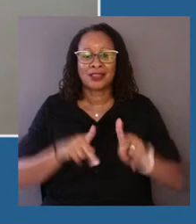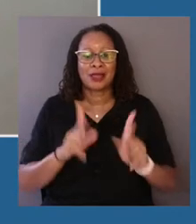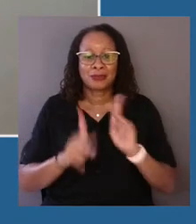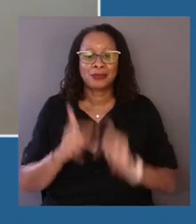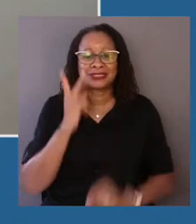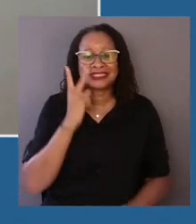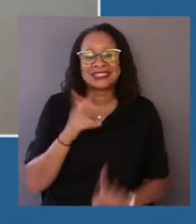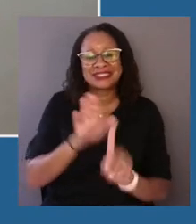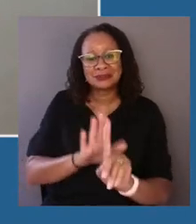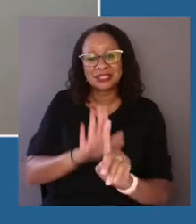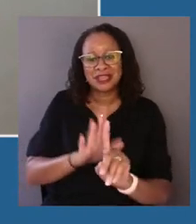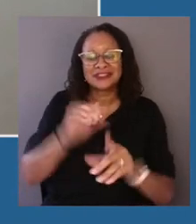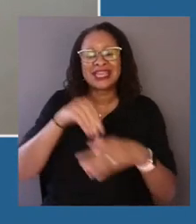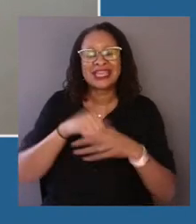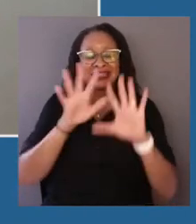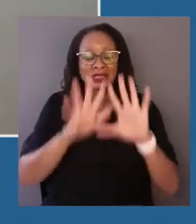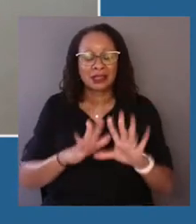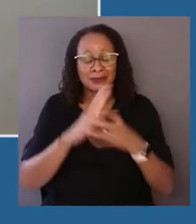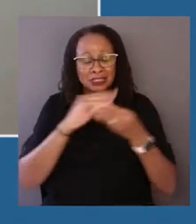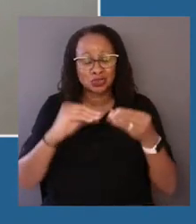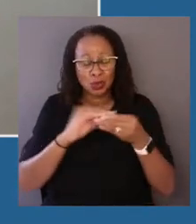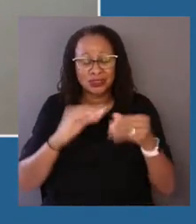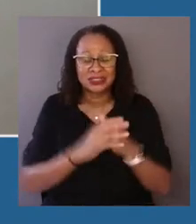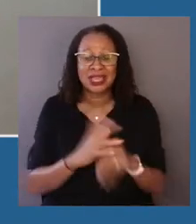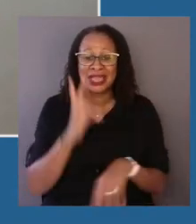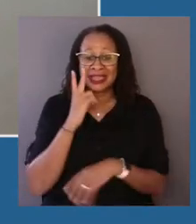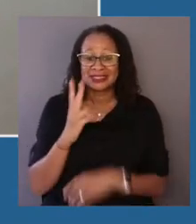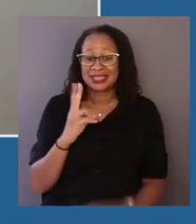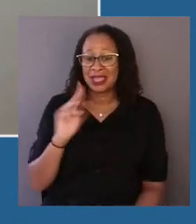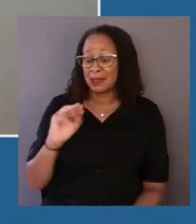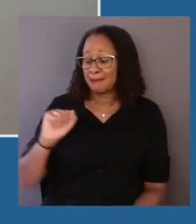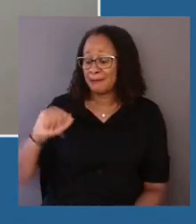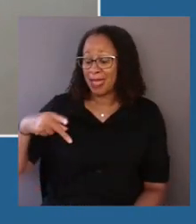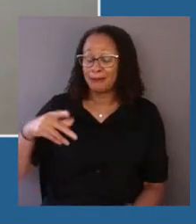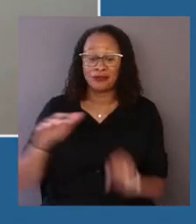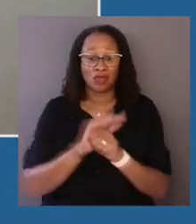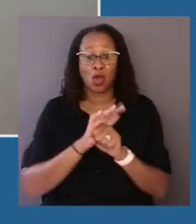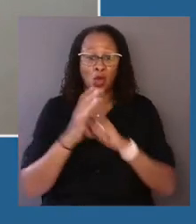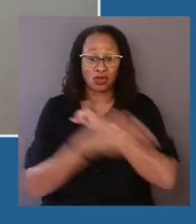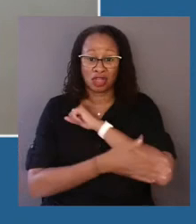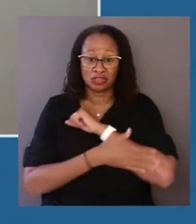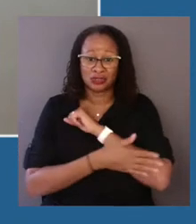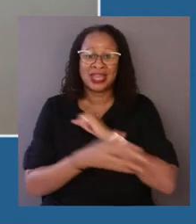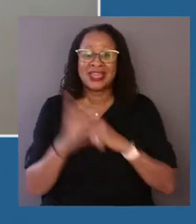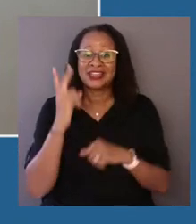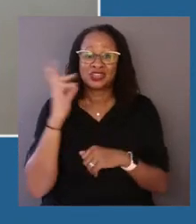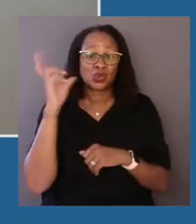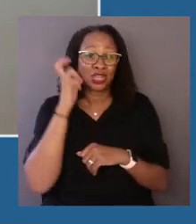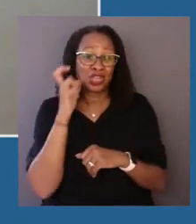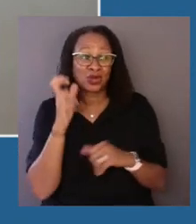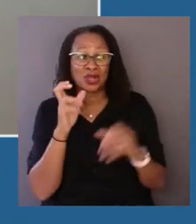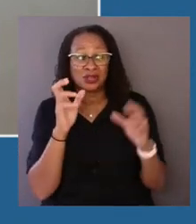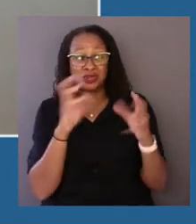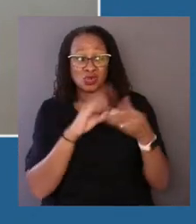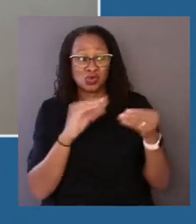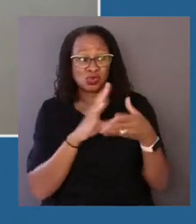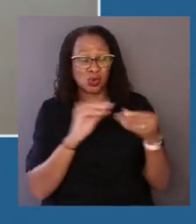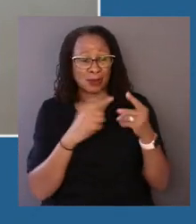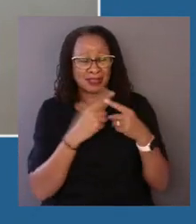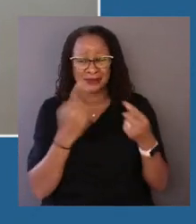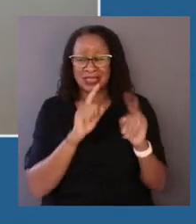themselves in the climate story. You know, if you see a map of the whole country or you hear a news story of something happening thousands of miles away, it